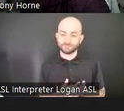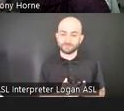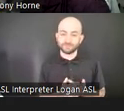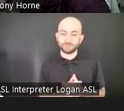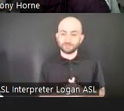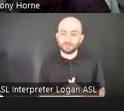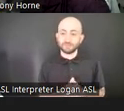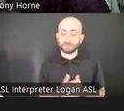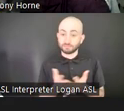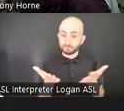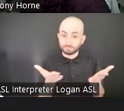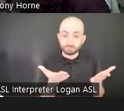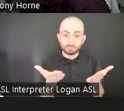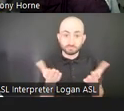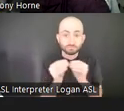um